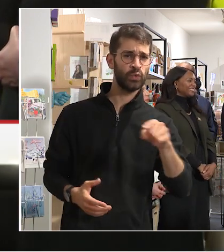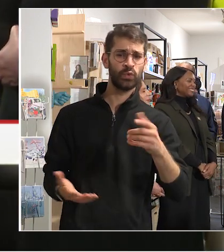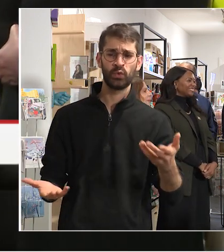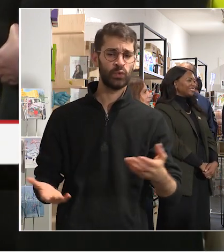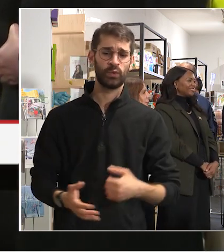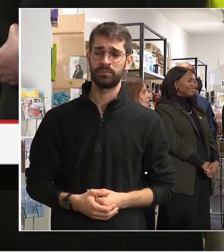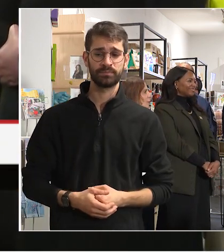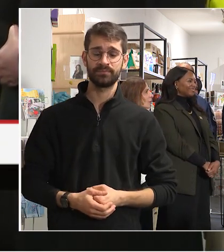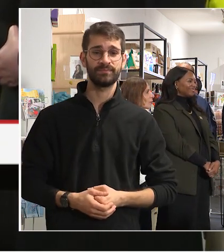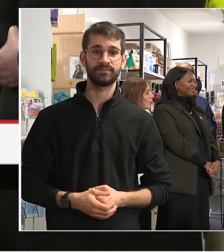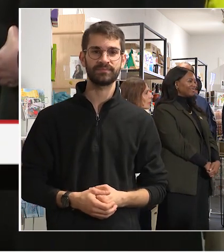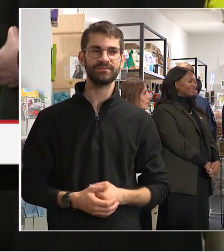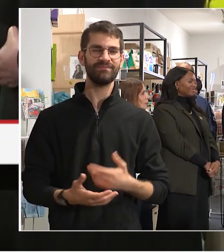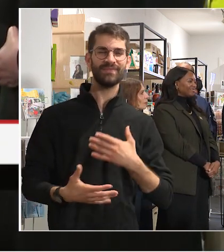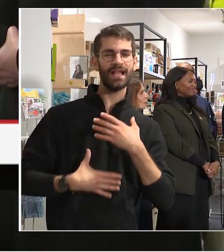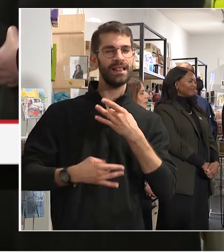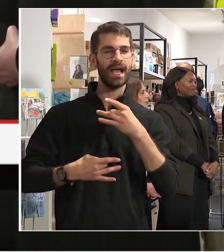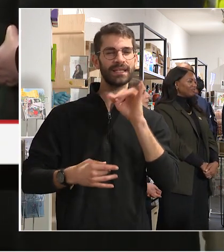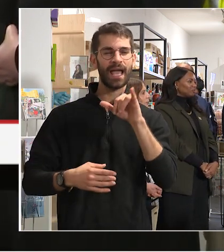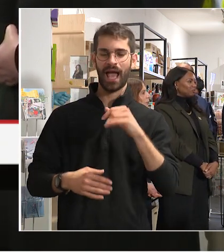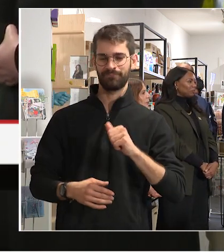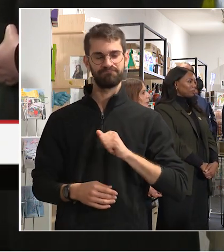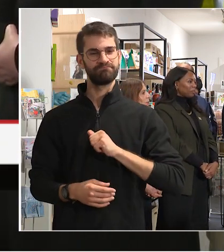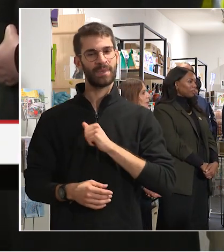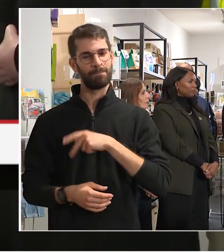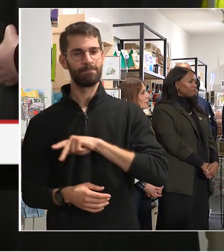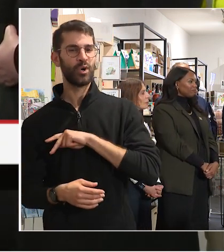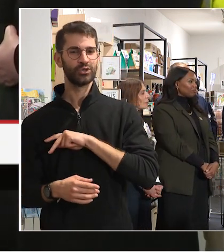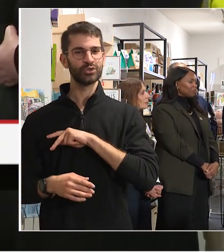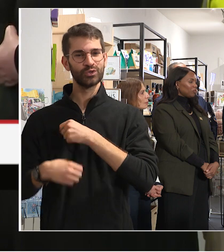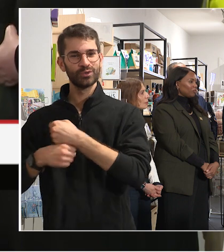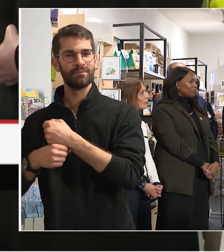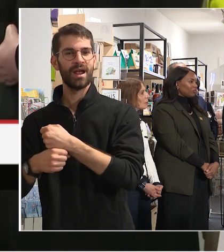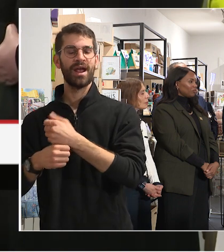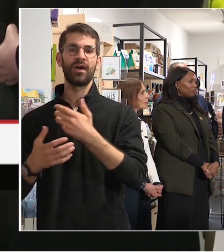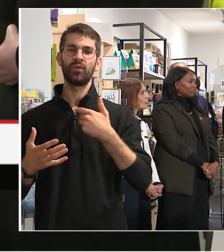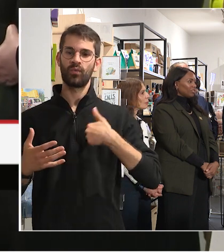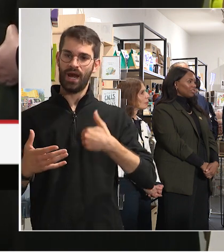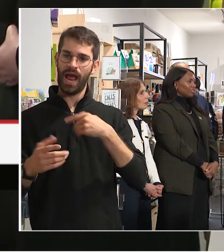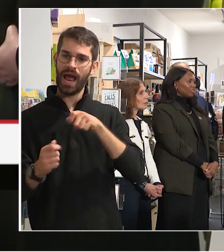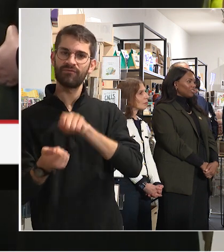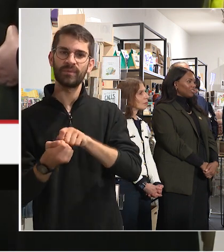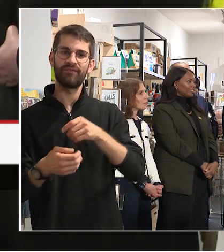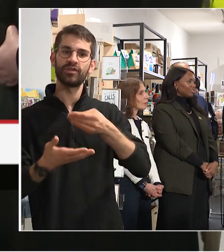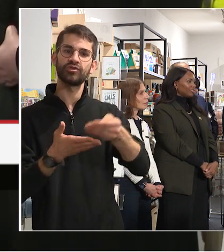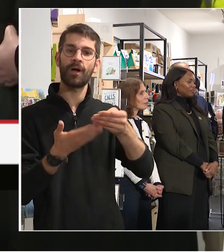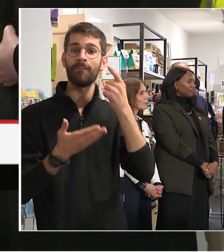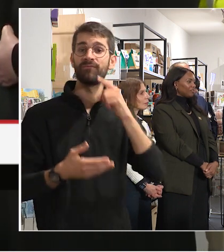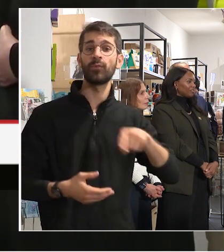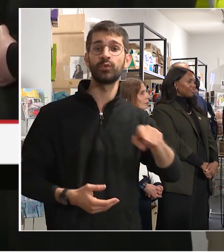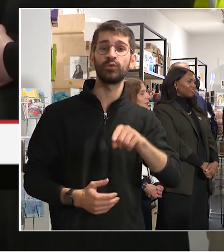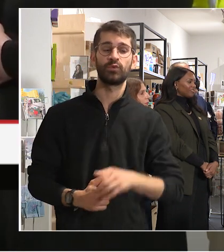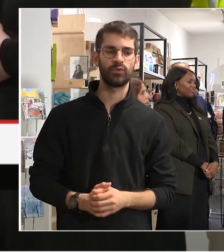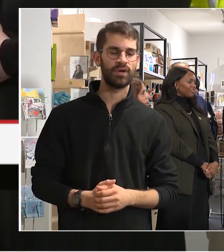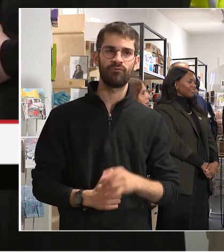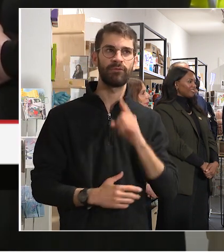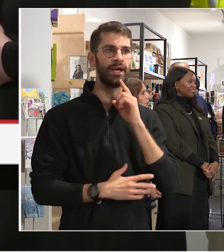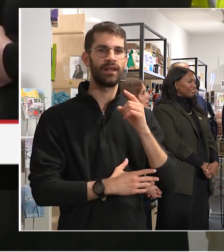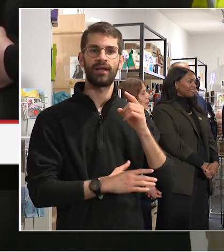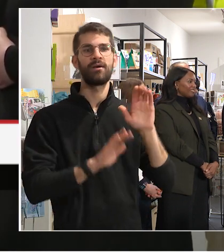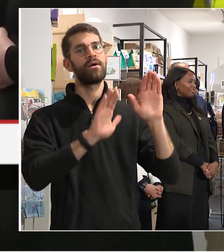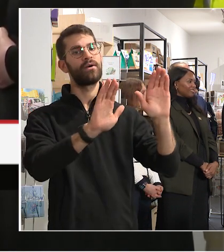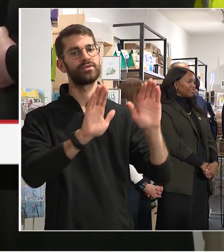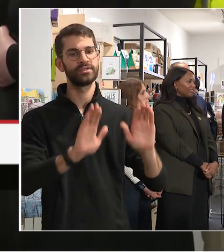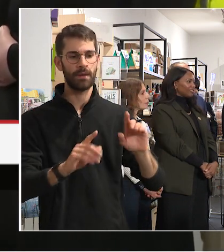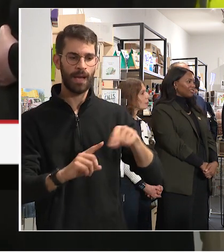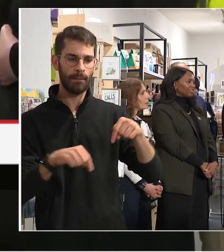into that, we have shops for you. The just really brilliant thing